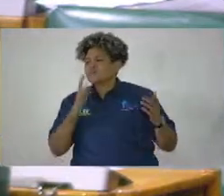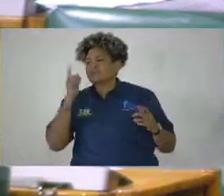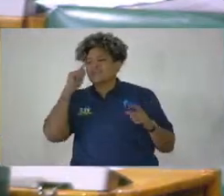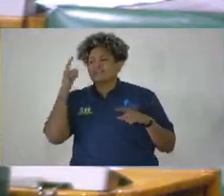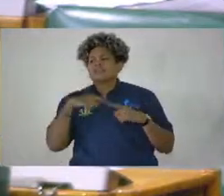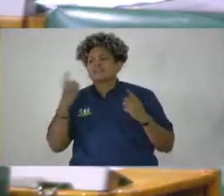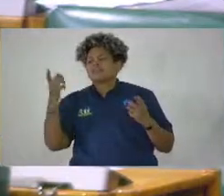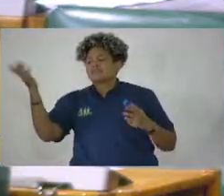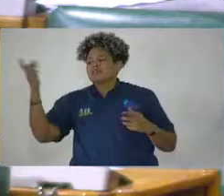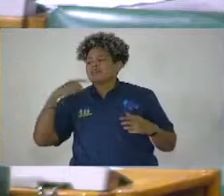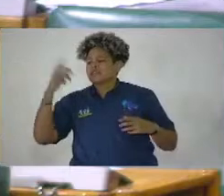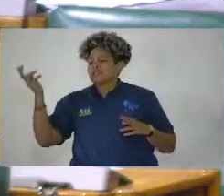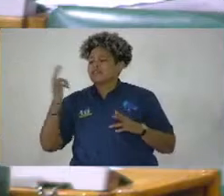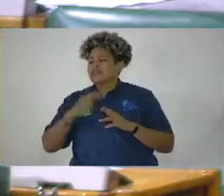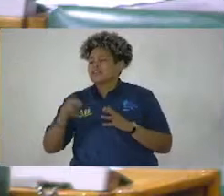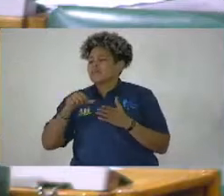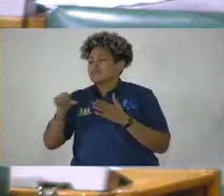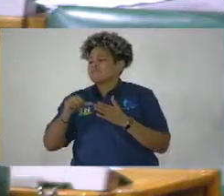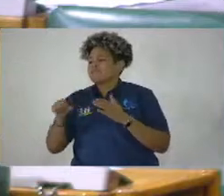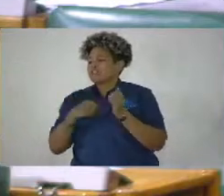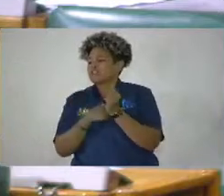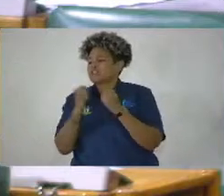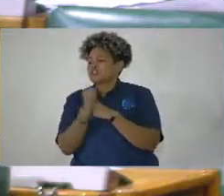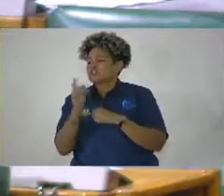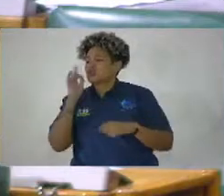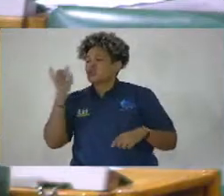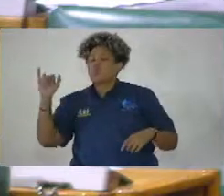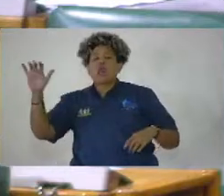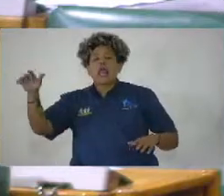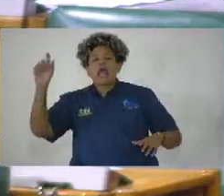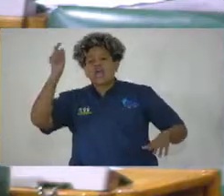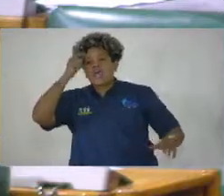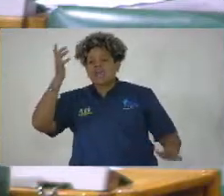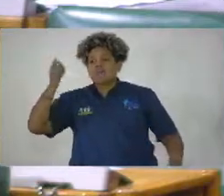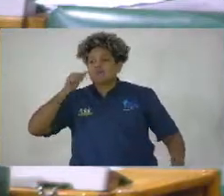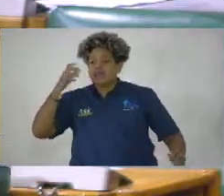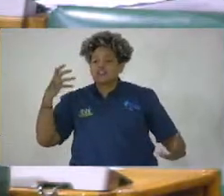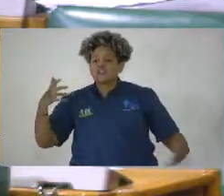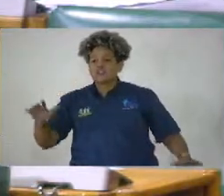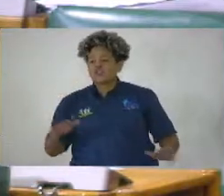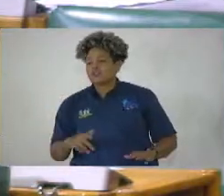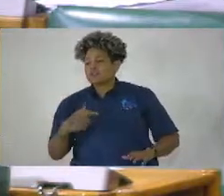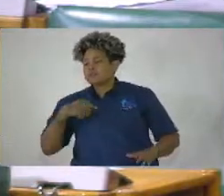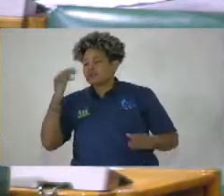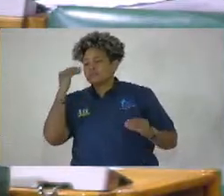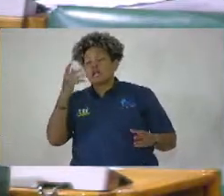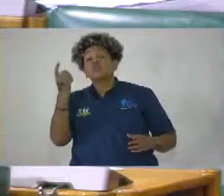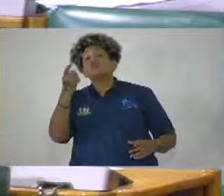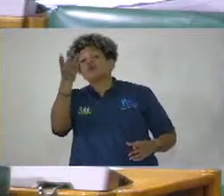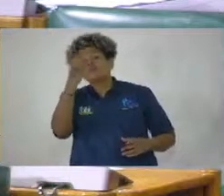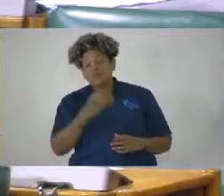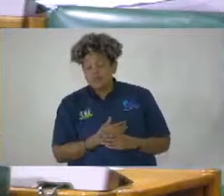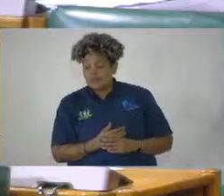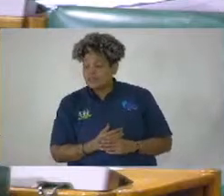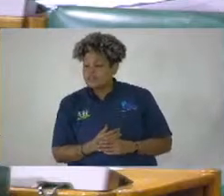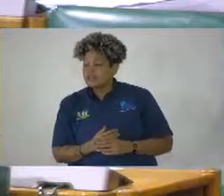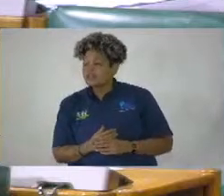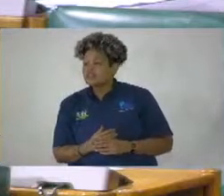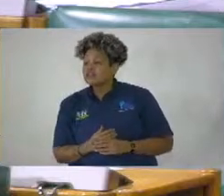down the road and call it compensation restructuring to make it look like the thing not done. Let me tell you something. The